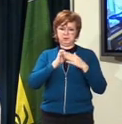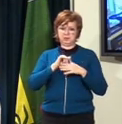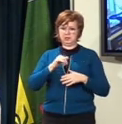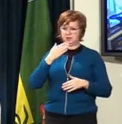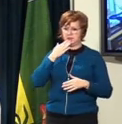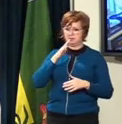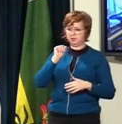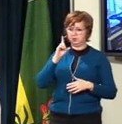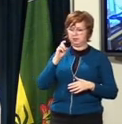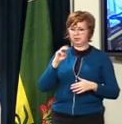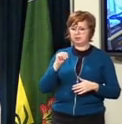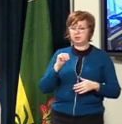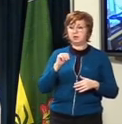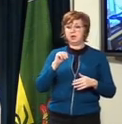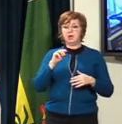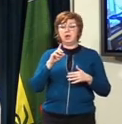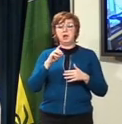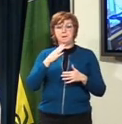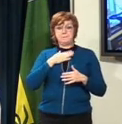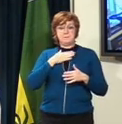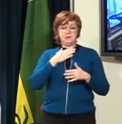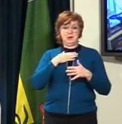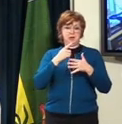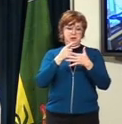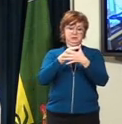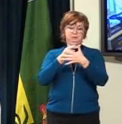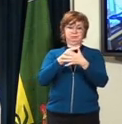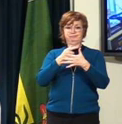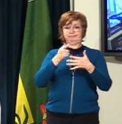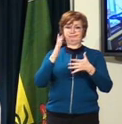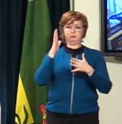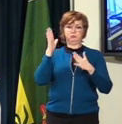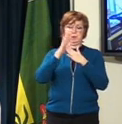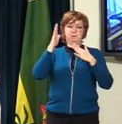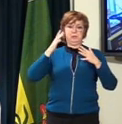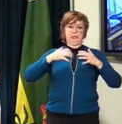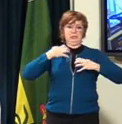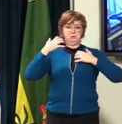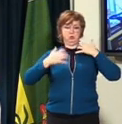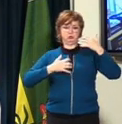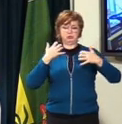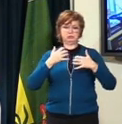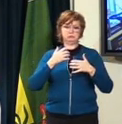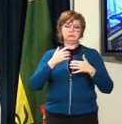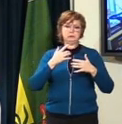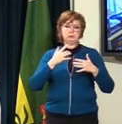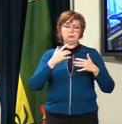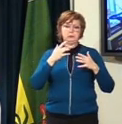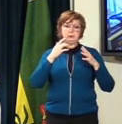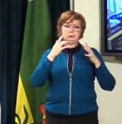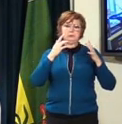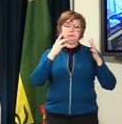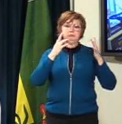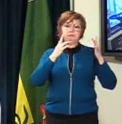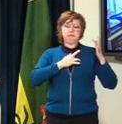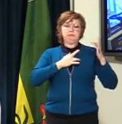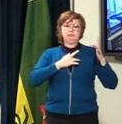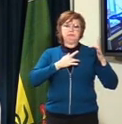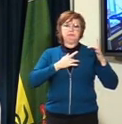Thank you, Adam. I think that the biggest emotion is concern, and again, it's not